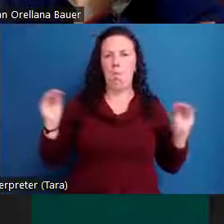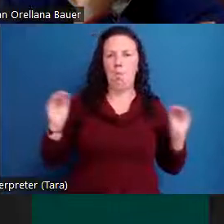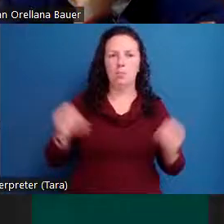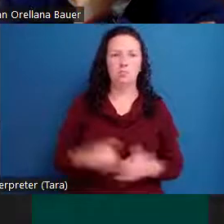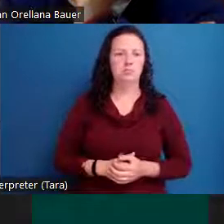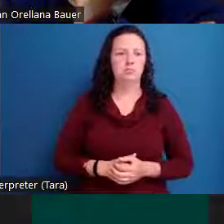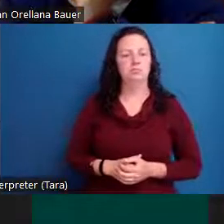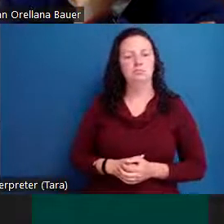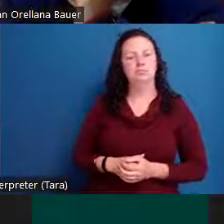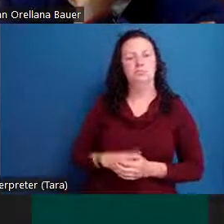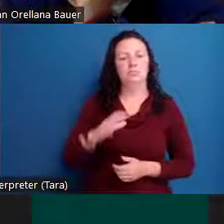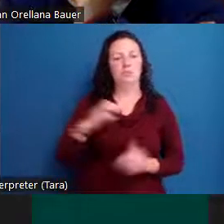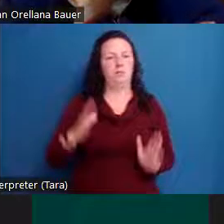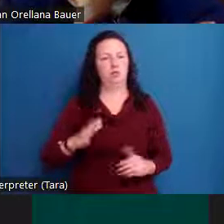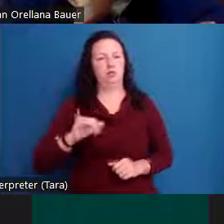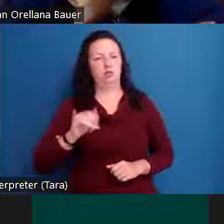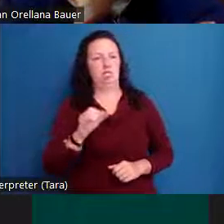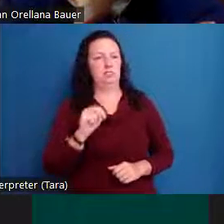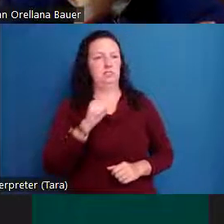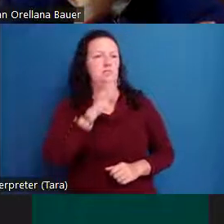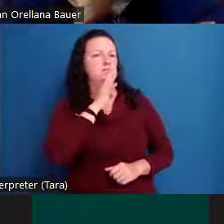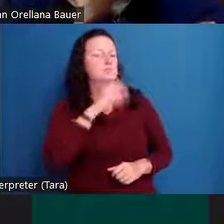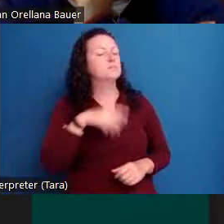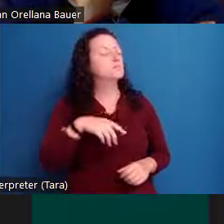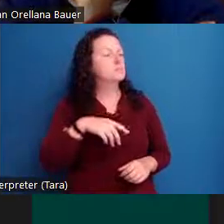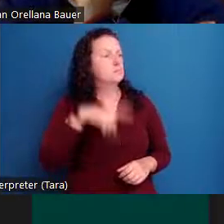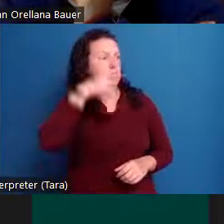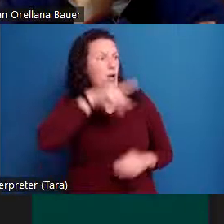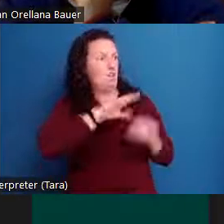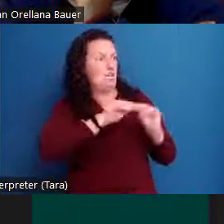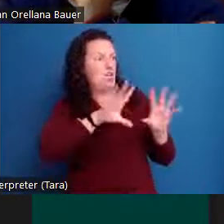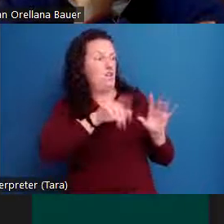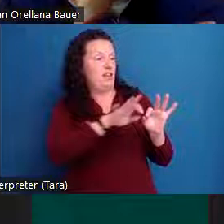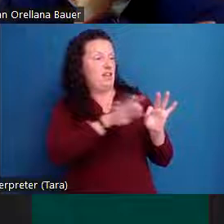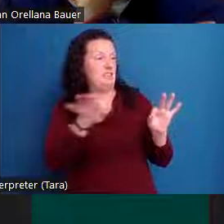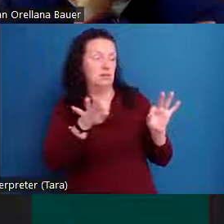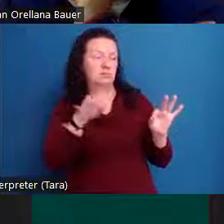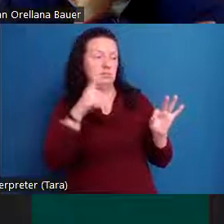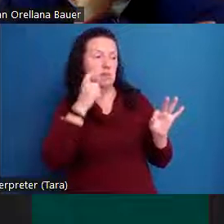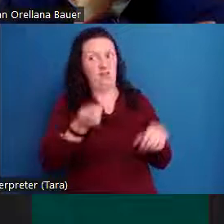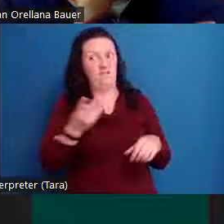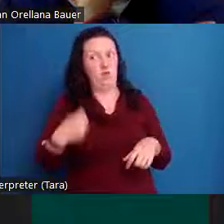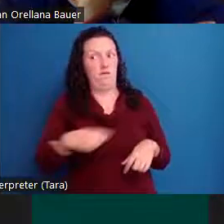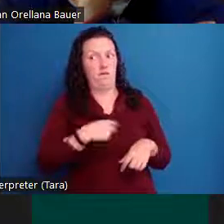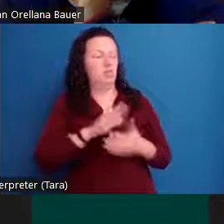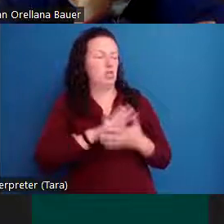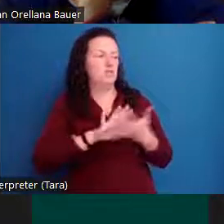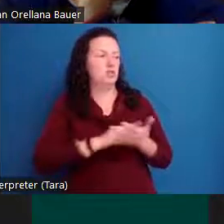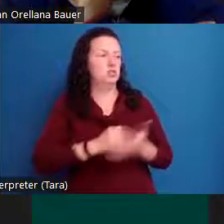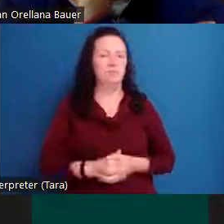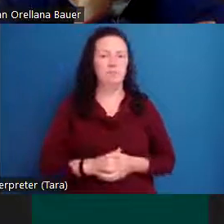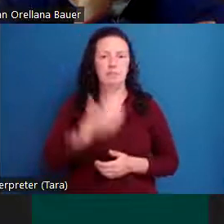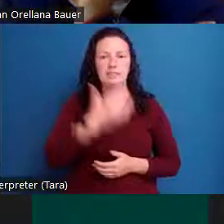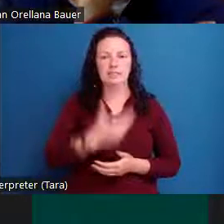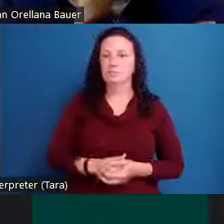Commissioner Jason? Could that be clarified in the text? Because it confused a few of us. Thanks.